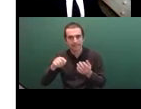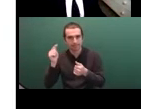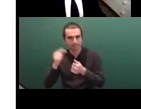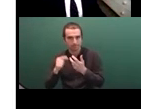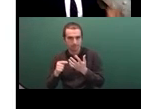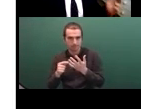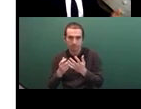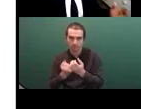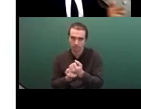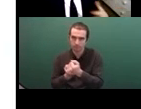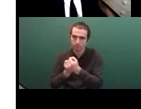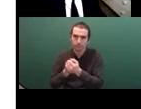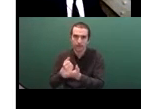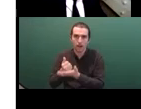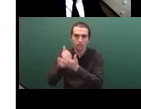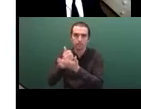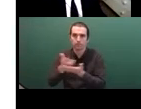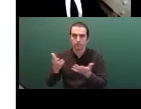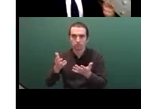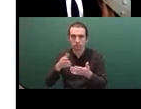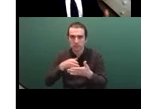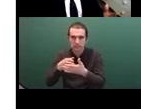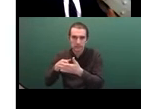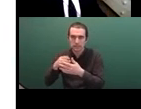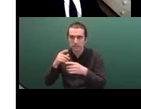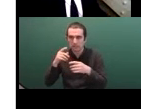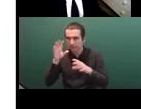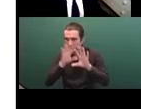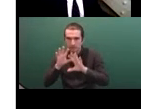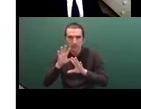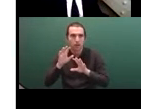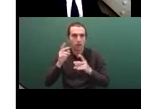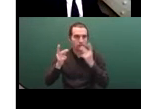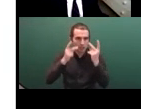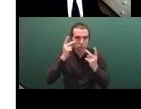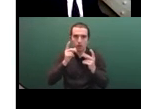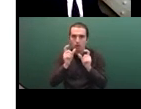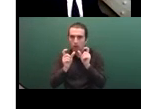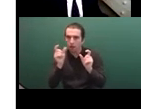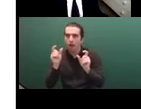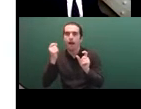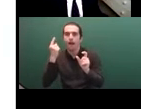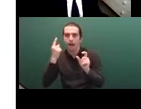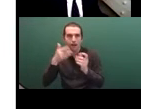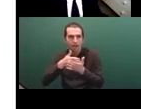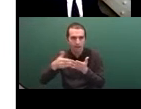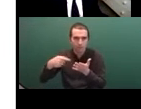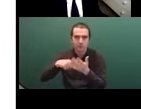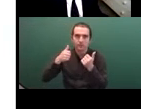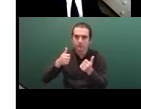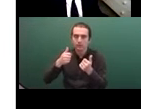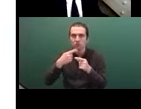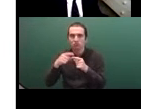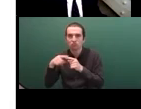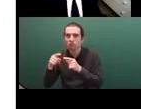never be able to speak because of their condition, so they need to have alternative forms of communication that are actually developed, and teachers need